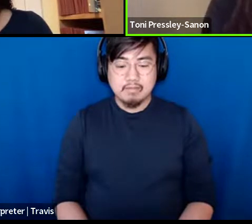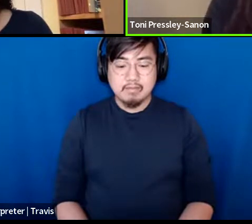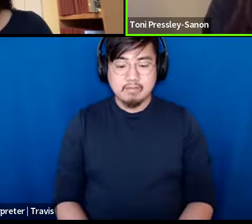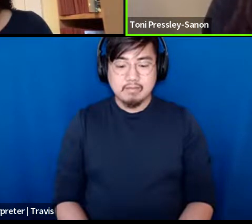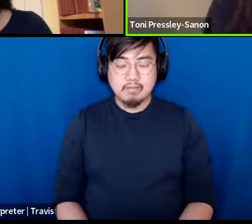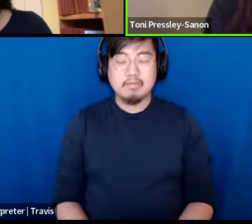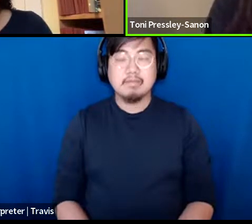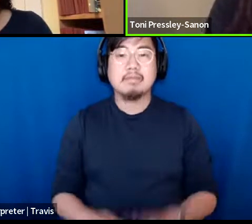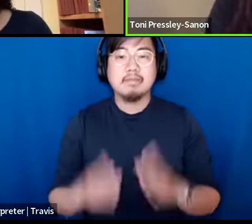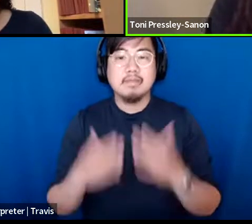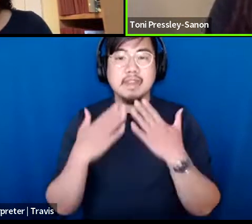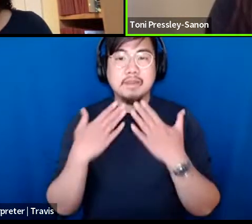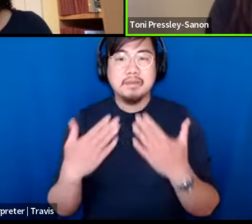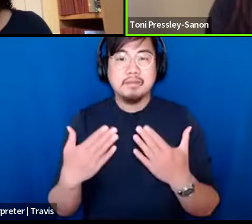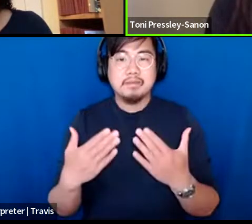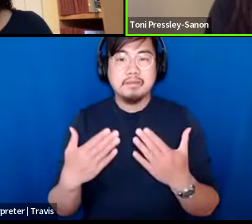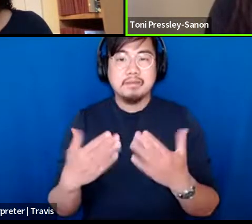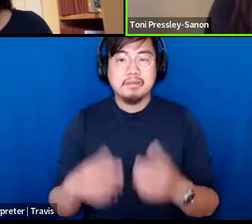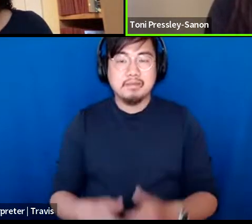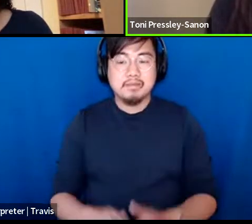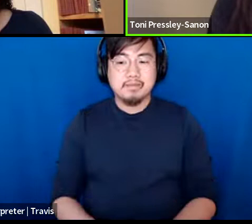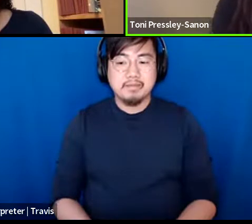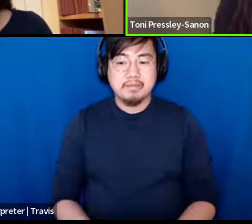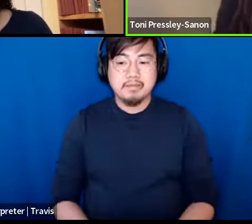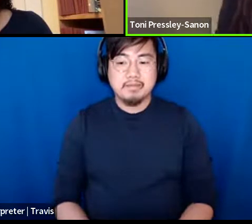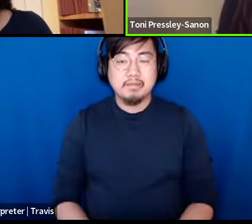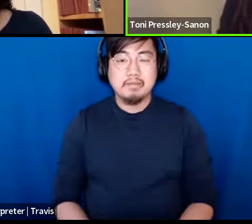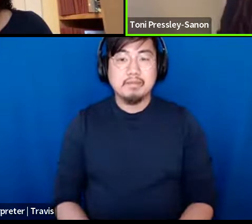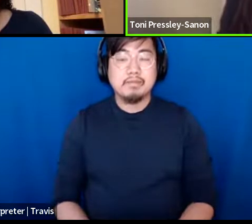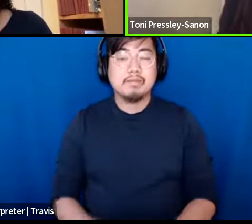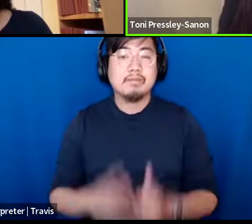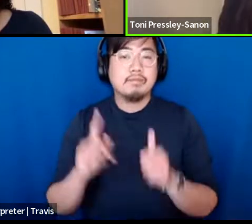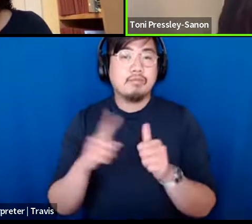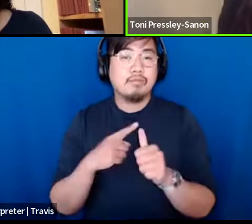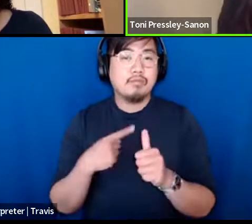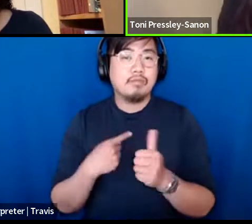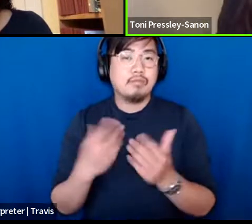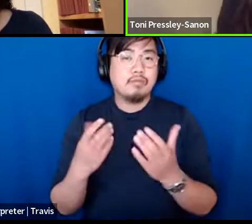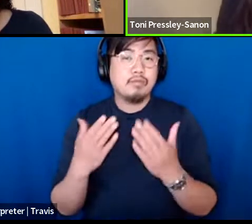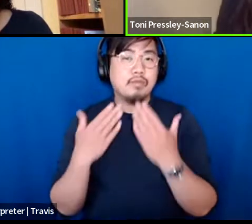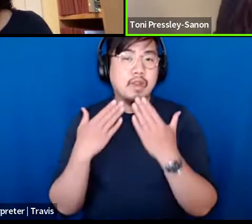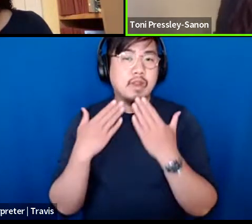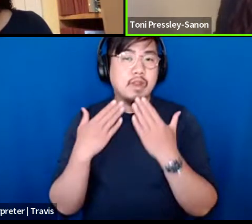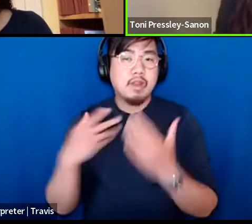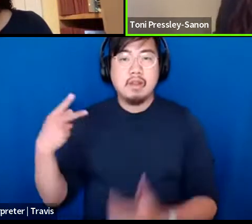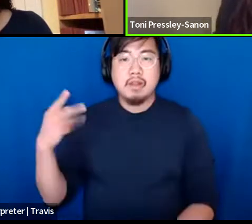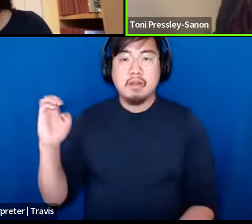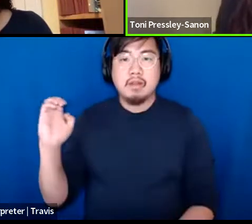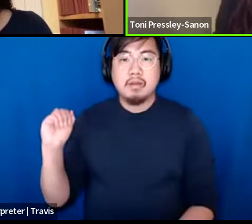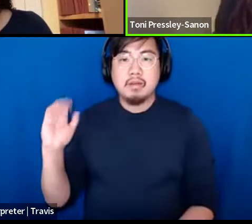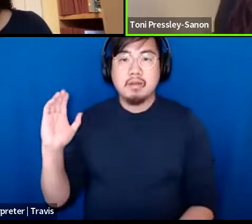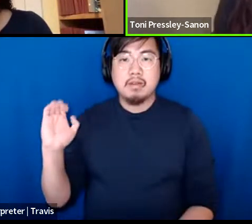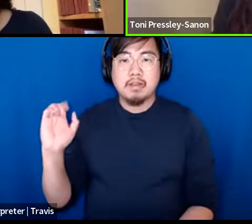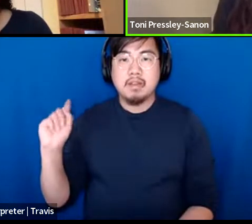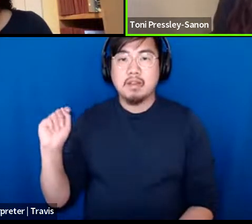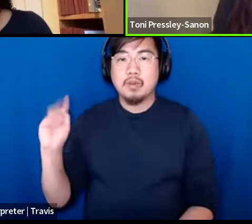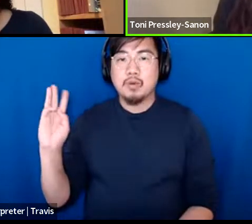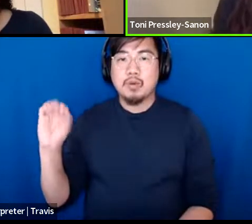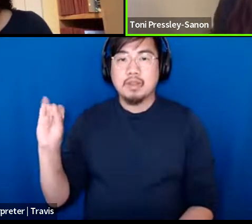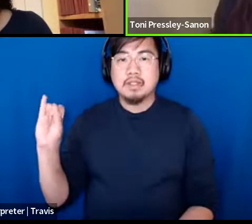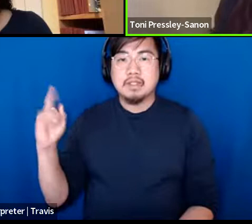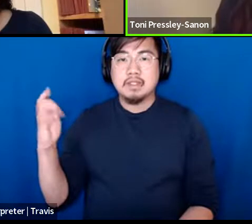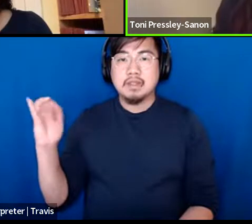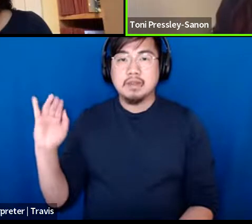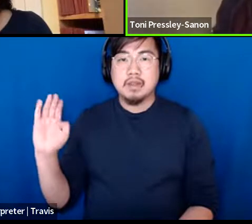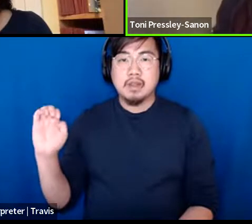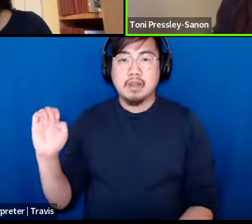Thank you. So first I'd like to thank Peace to CJ and